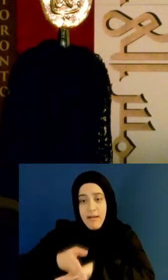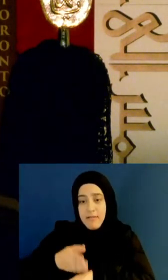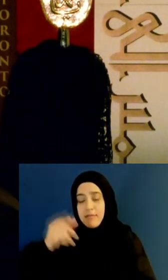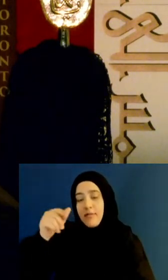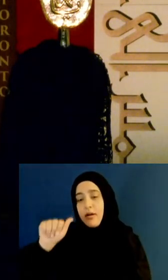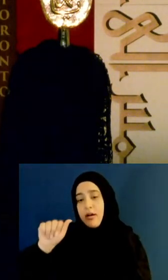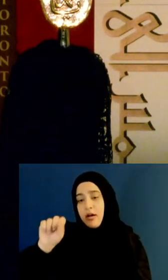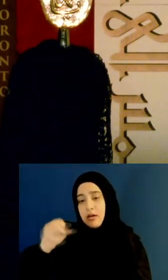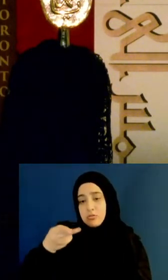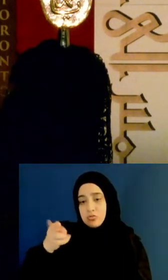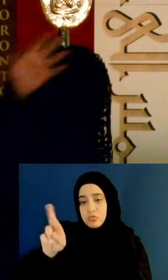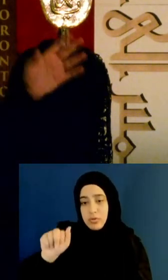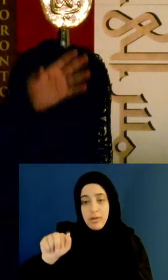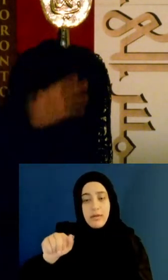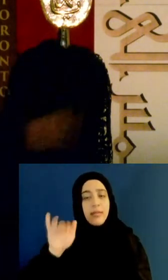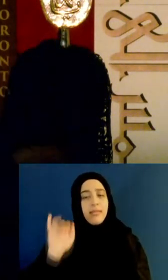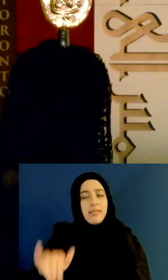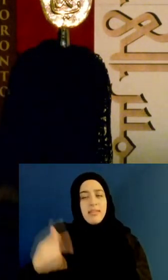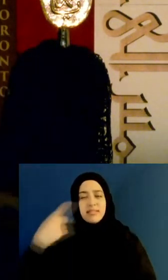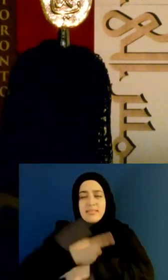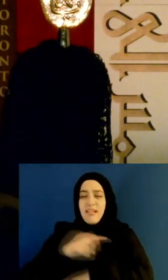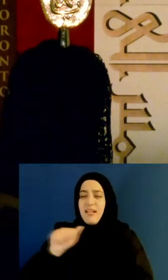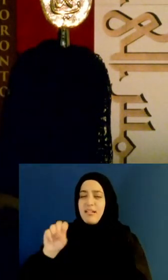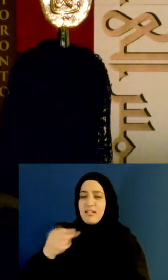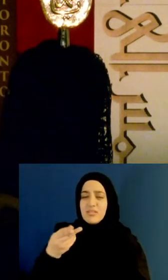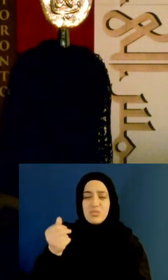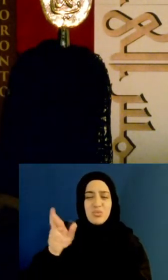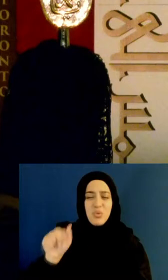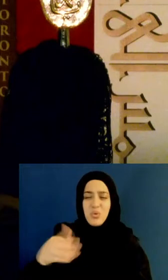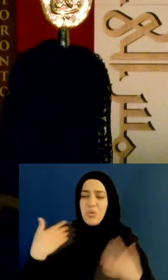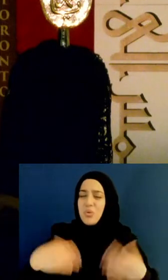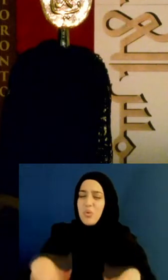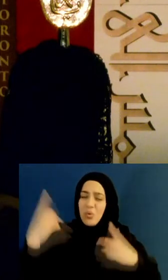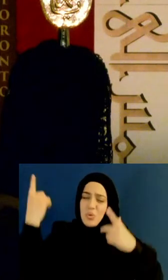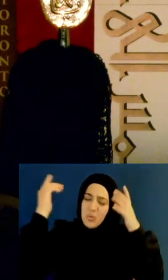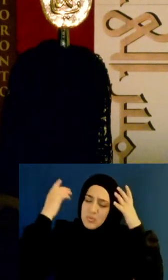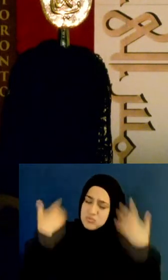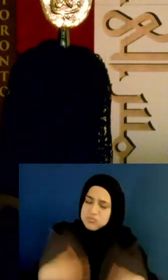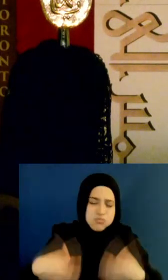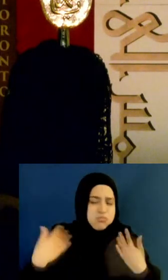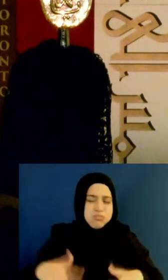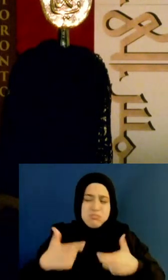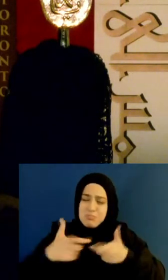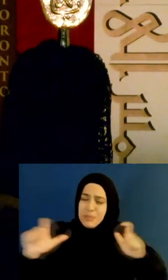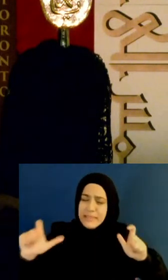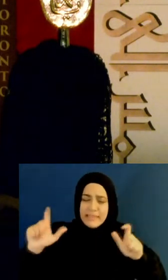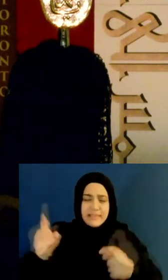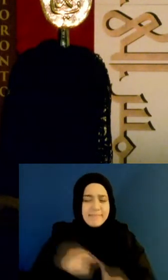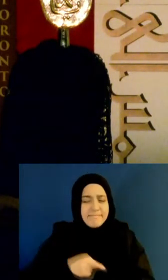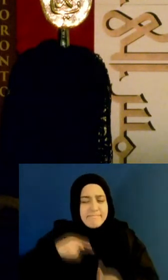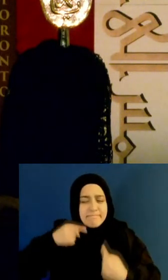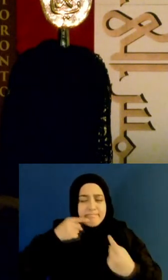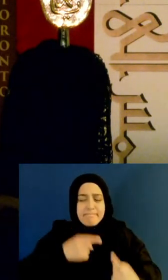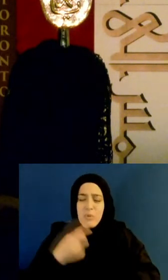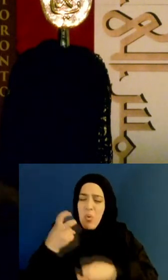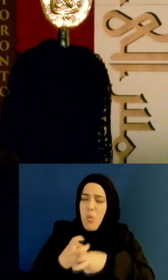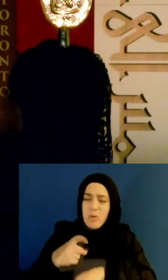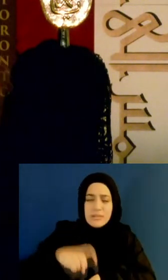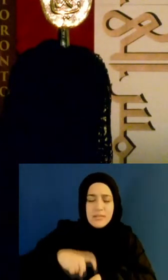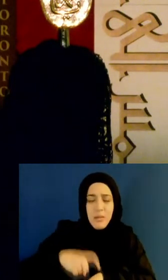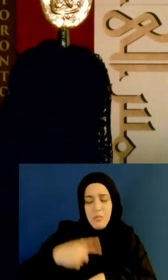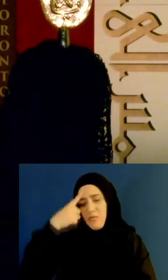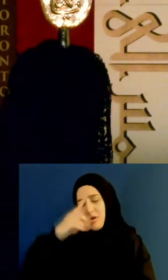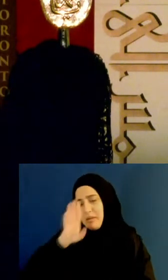was a day of great difficulty for Imam al-Hussein. A day of great trial and tribulation. From